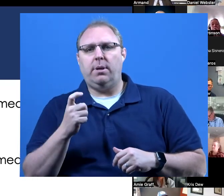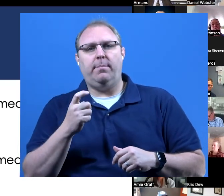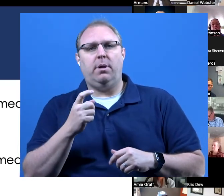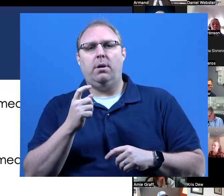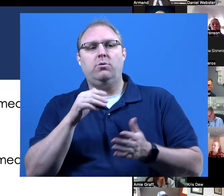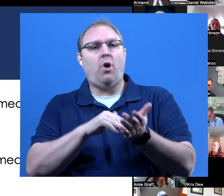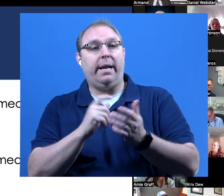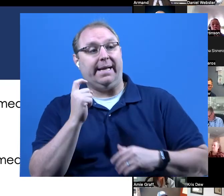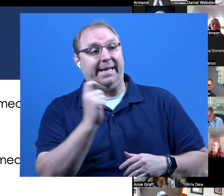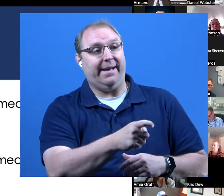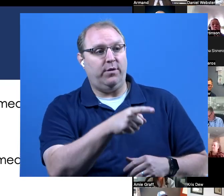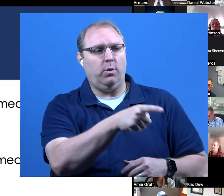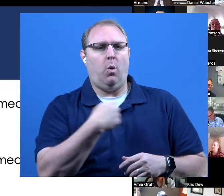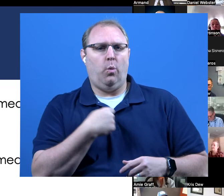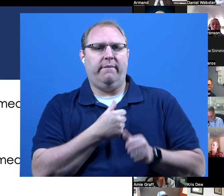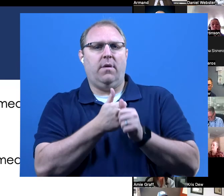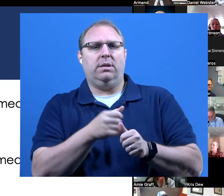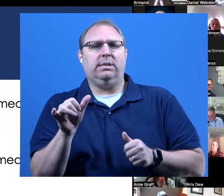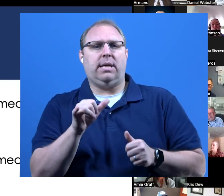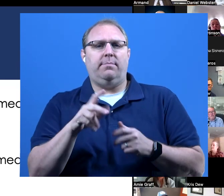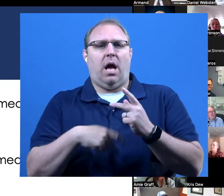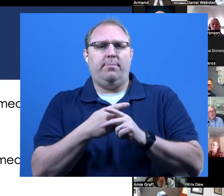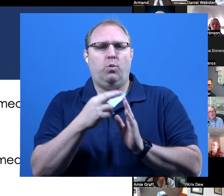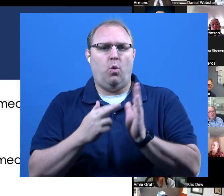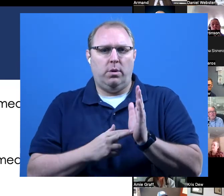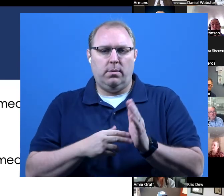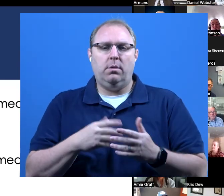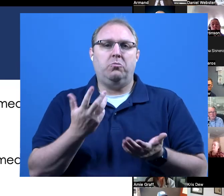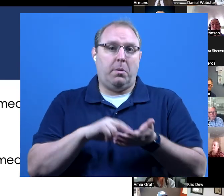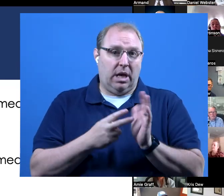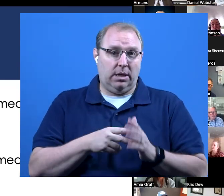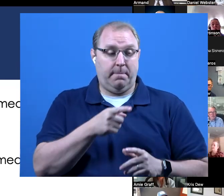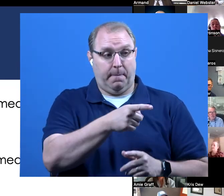The rule says ensure the safety of all employees, the public, and property.